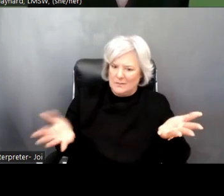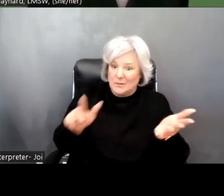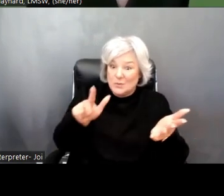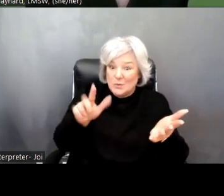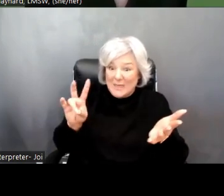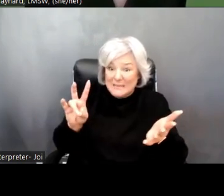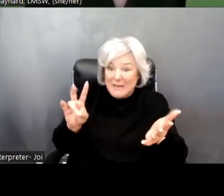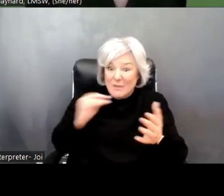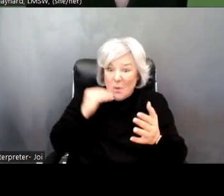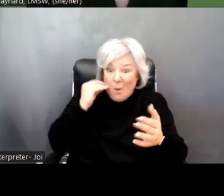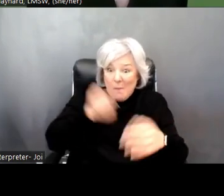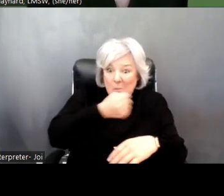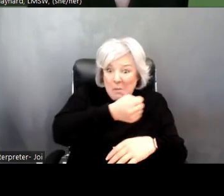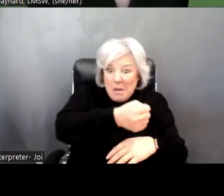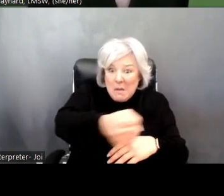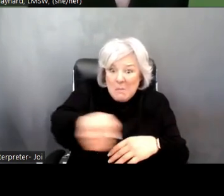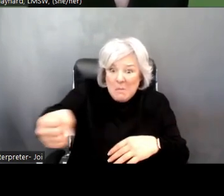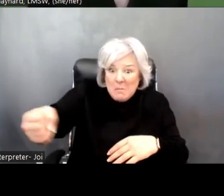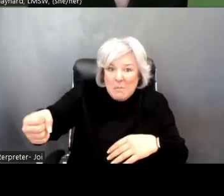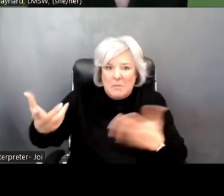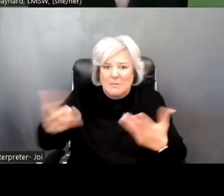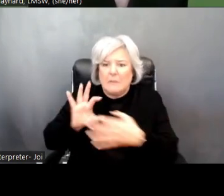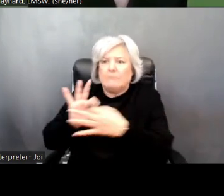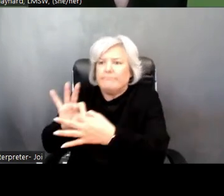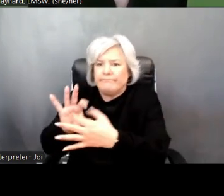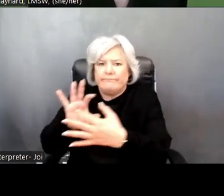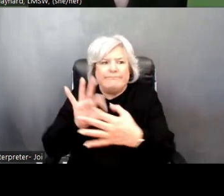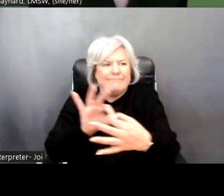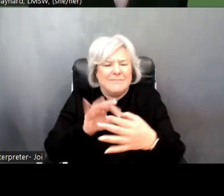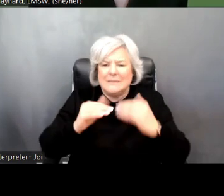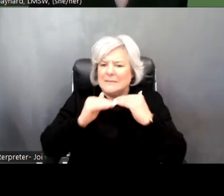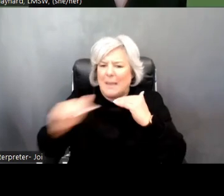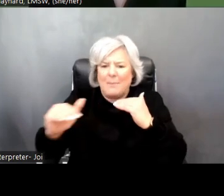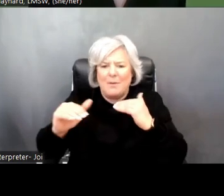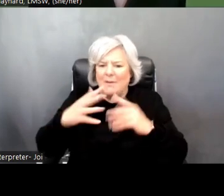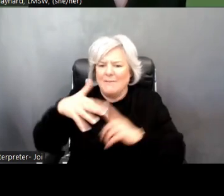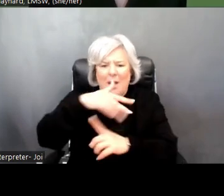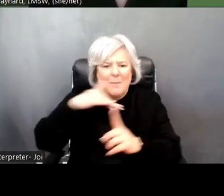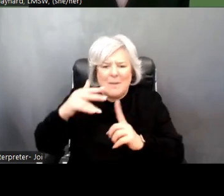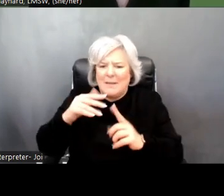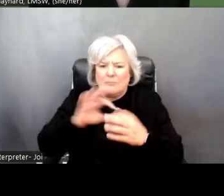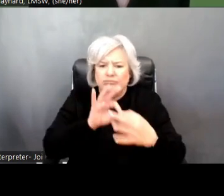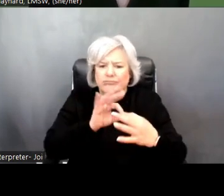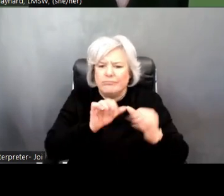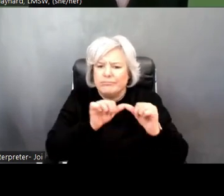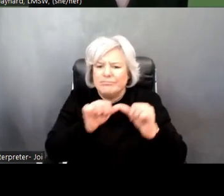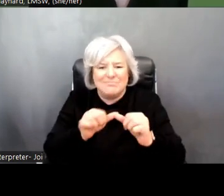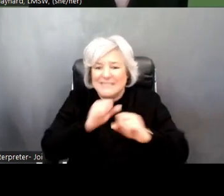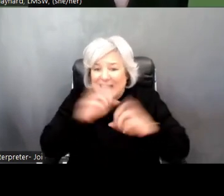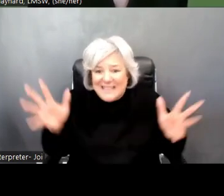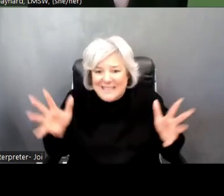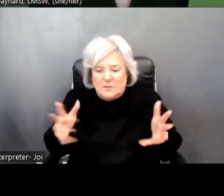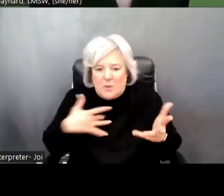can't attach because he's had nobody to attach to. There has not been a stable attachment figure in his life. So what do we